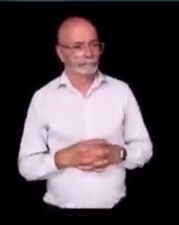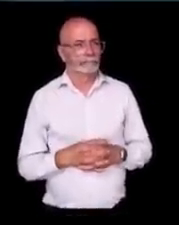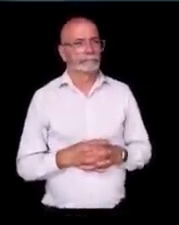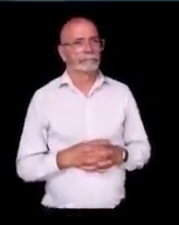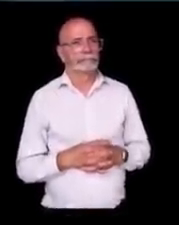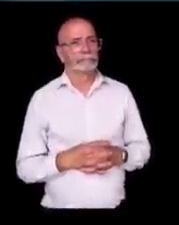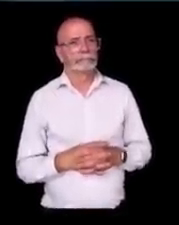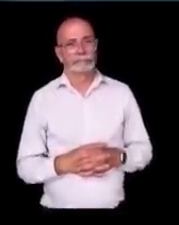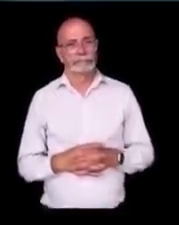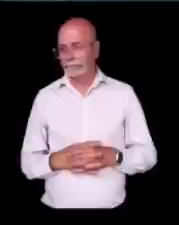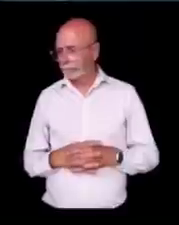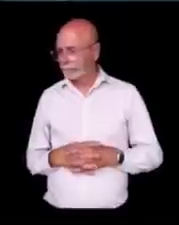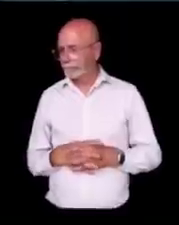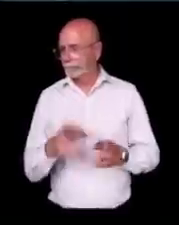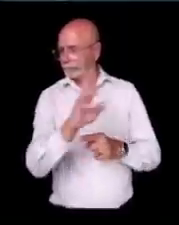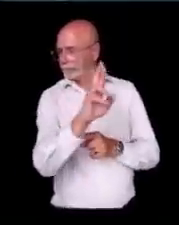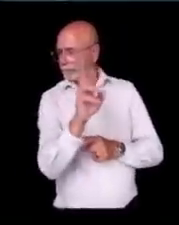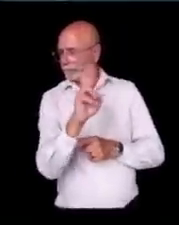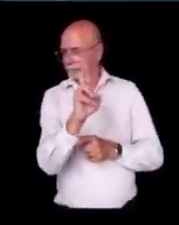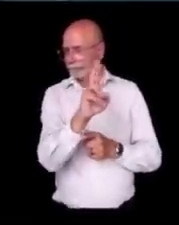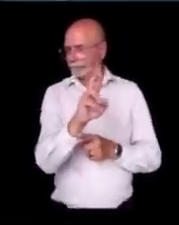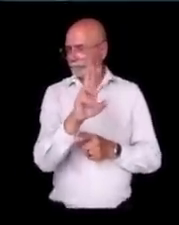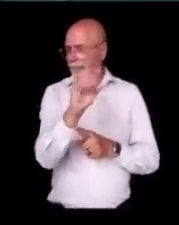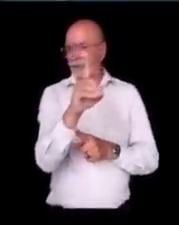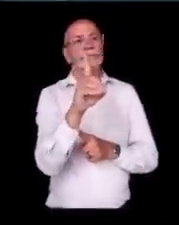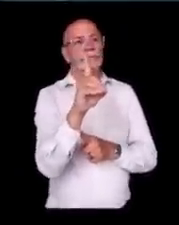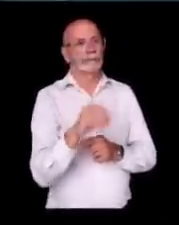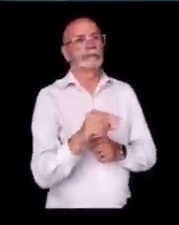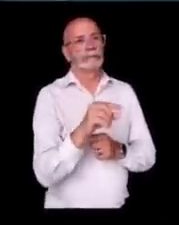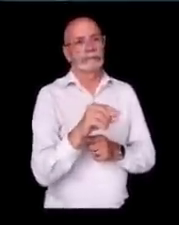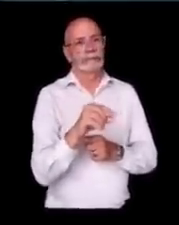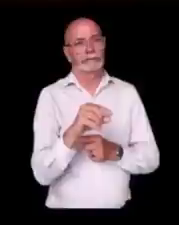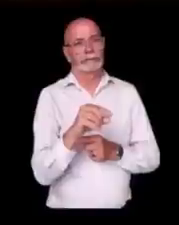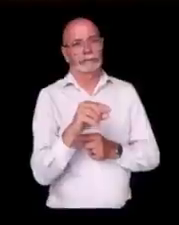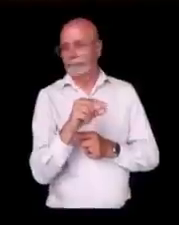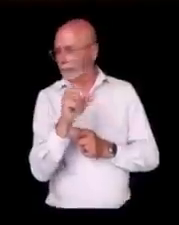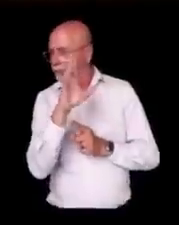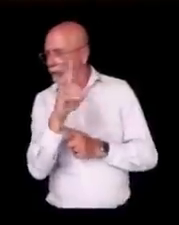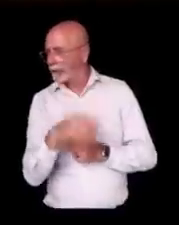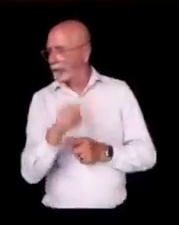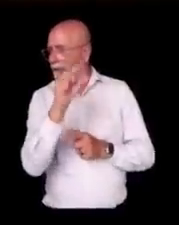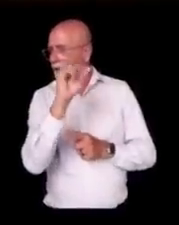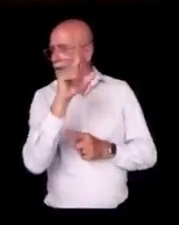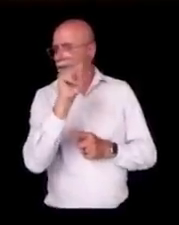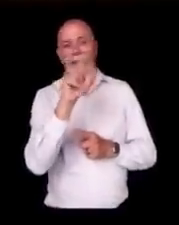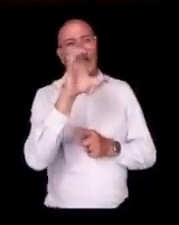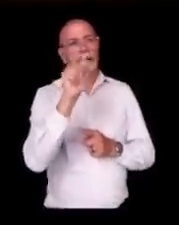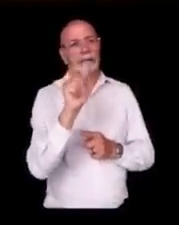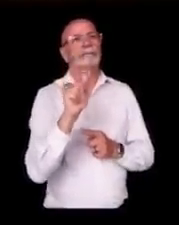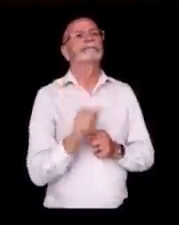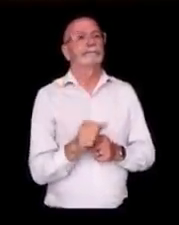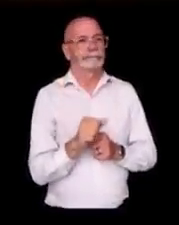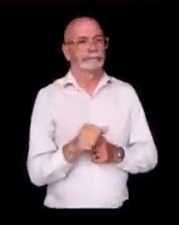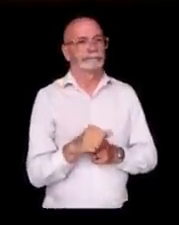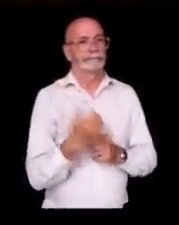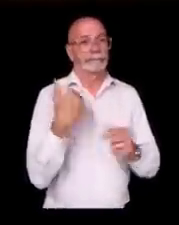Vancouver today. And Mr. Giltaca, you have 5 minutes. Thank you very much. It's 5 minutes is not a